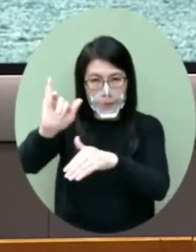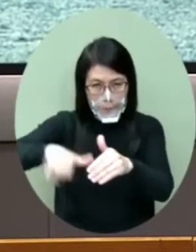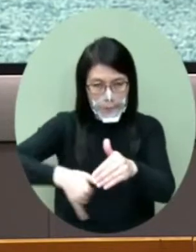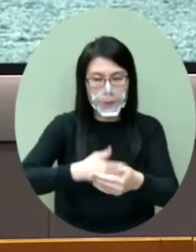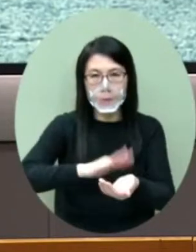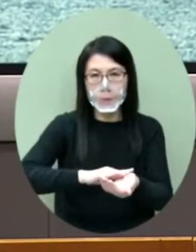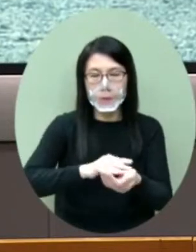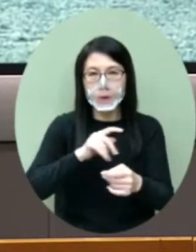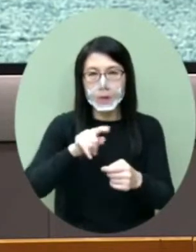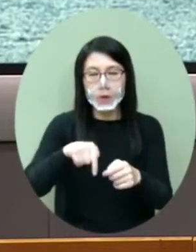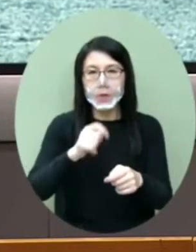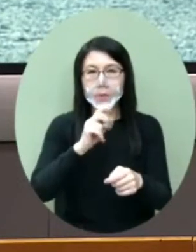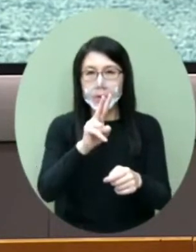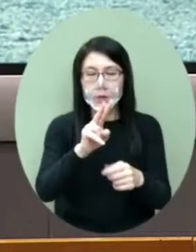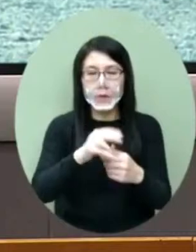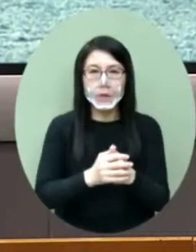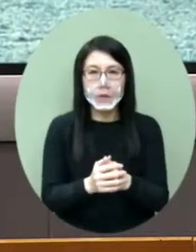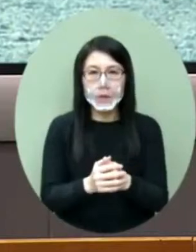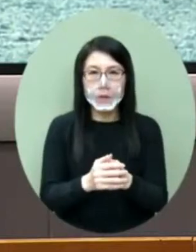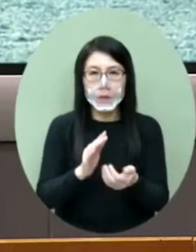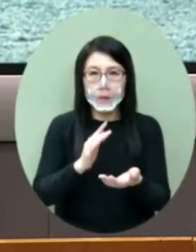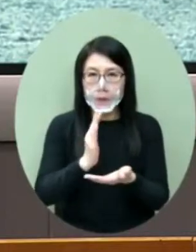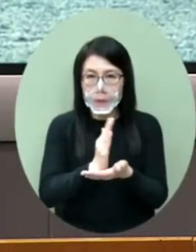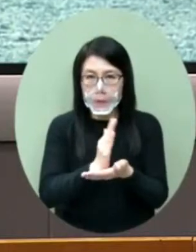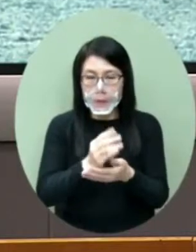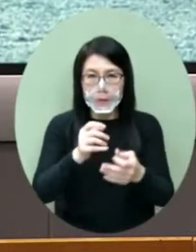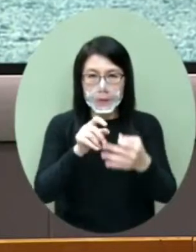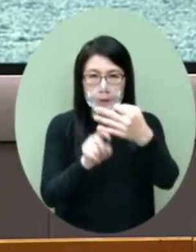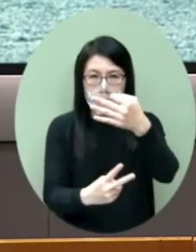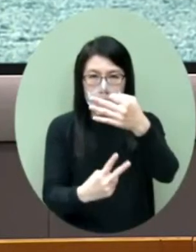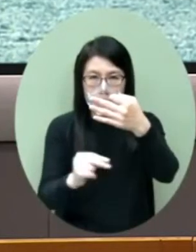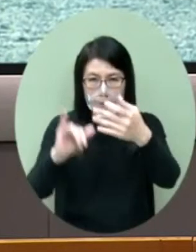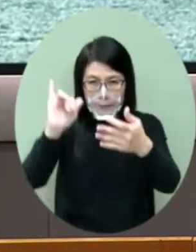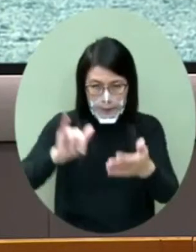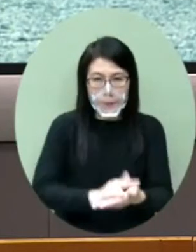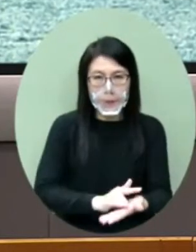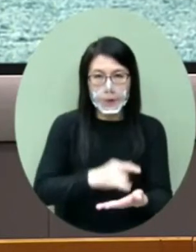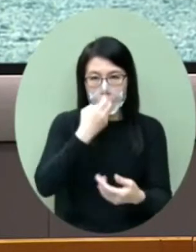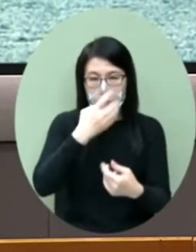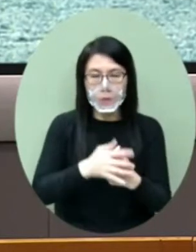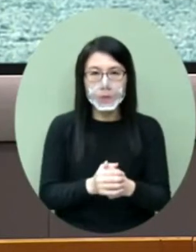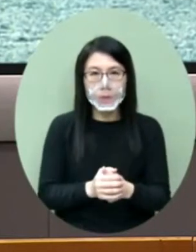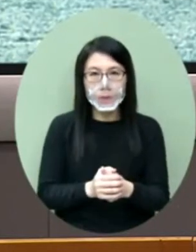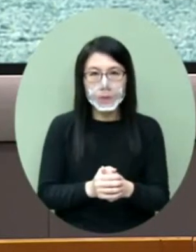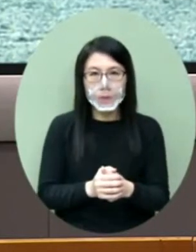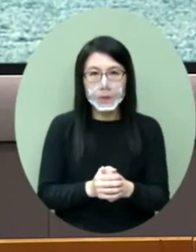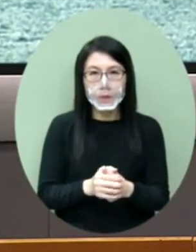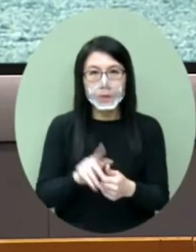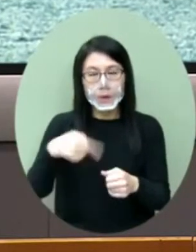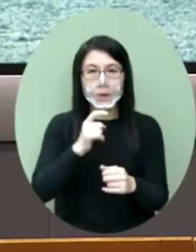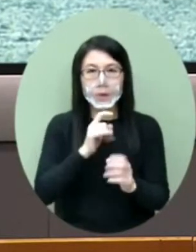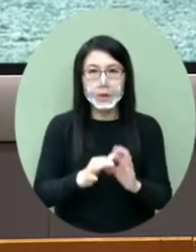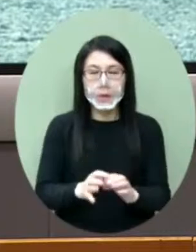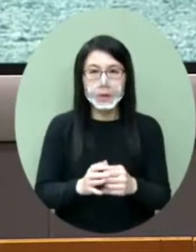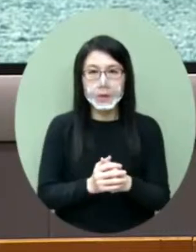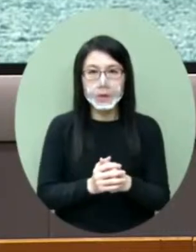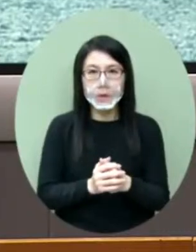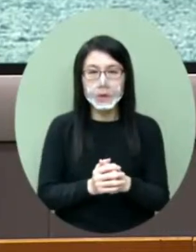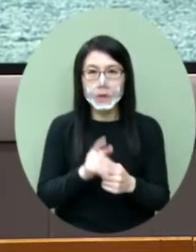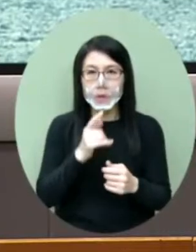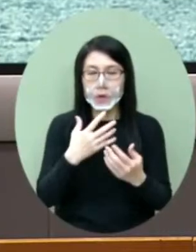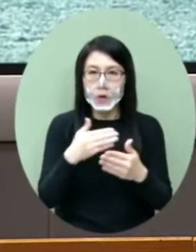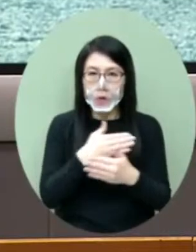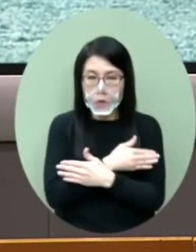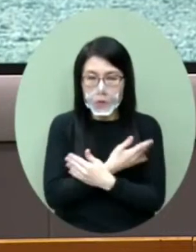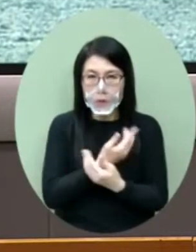an insufficient load. There are 5 imported cases. Some of them are from Indonesia, arriving on the